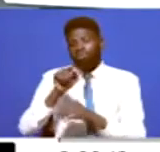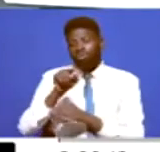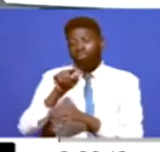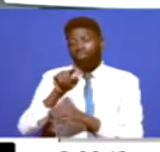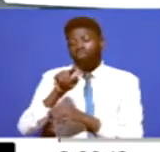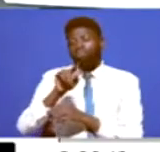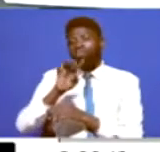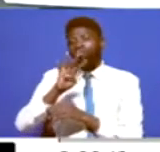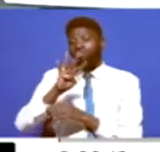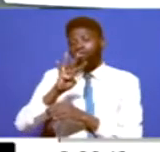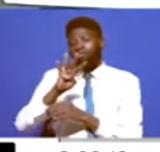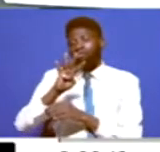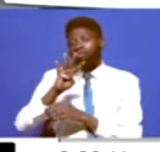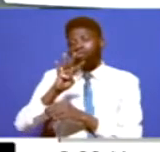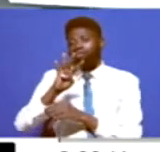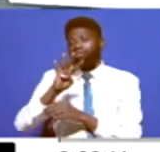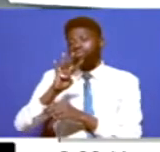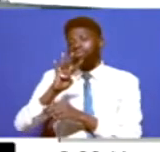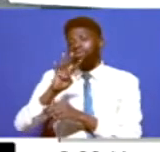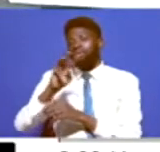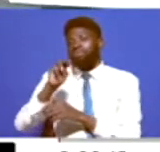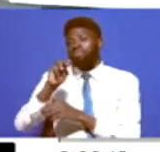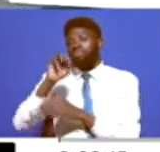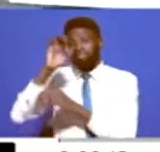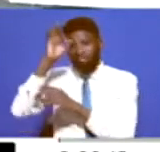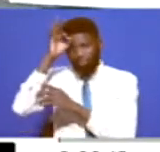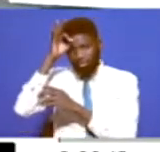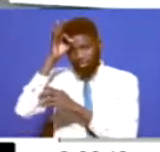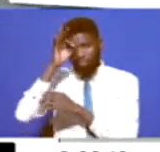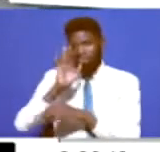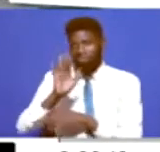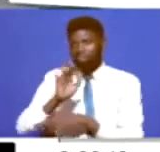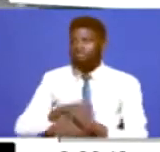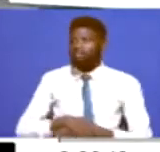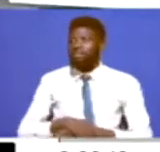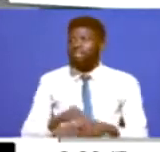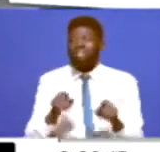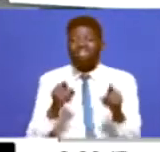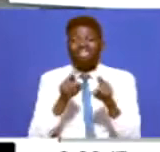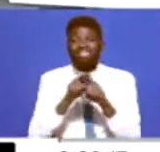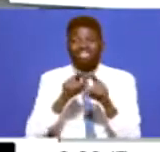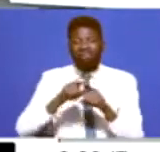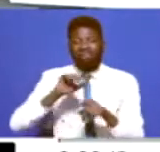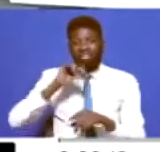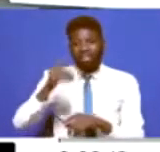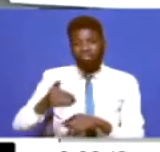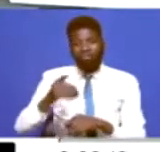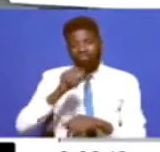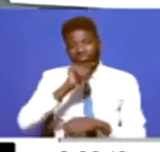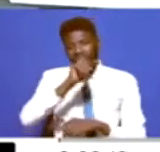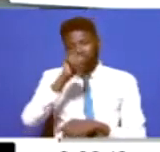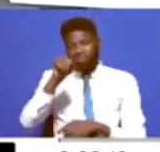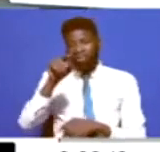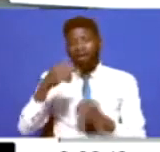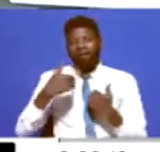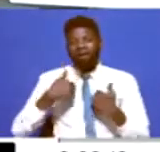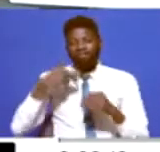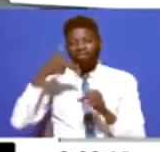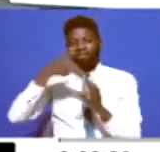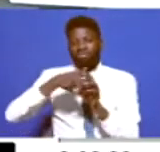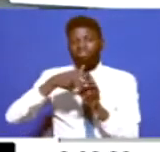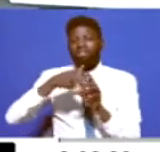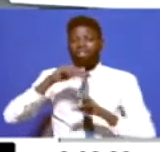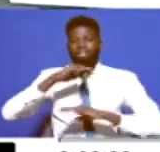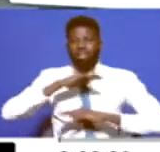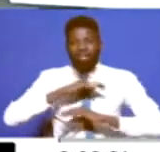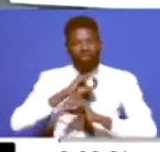9.4 cubic meters of the commodity. A number of towns and cities reported a biting shortage of fuel. The